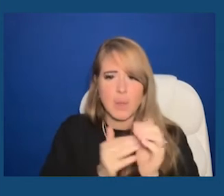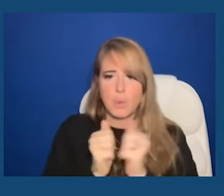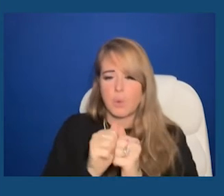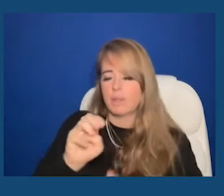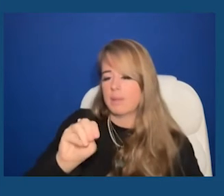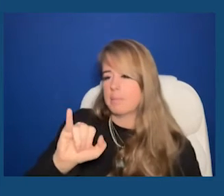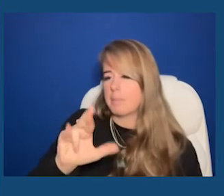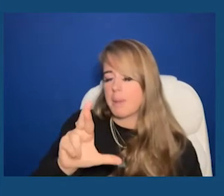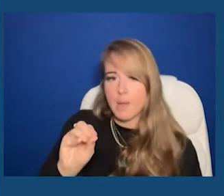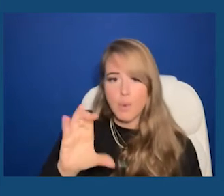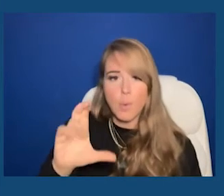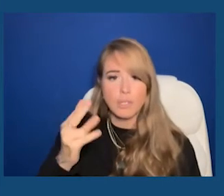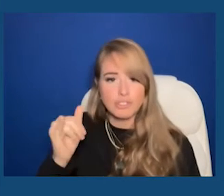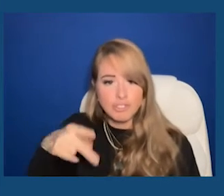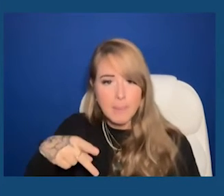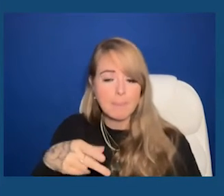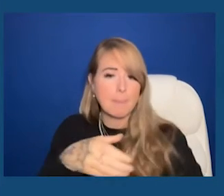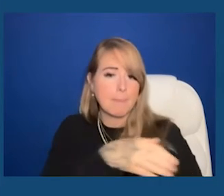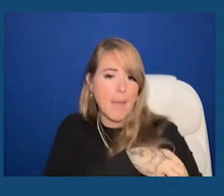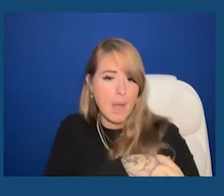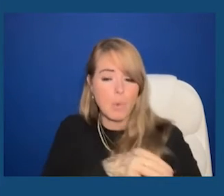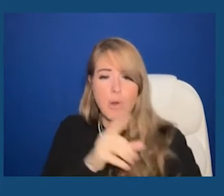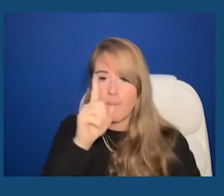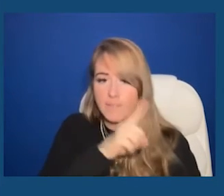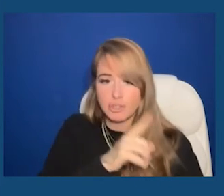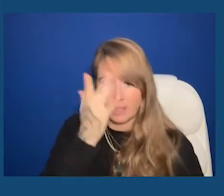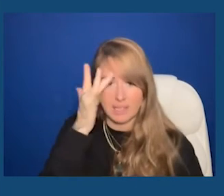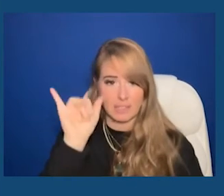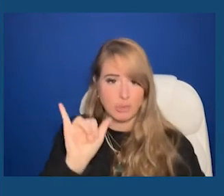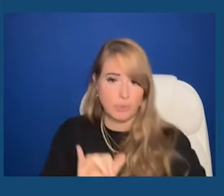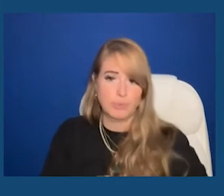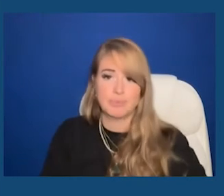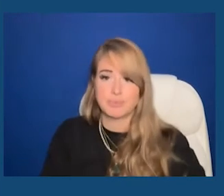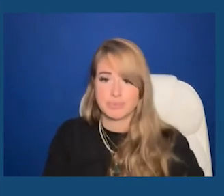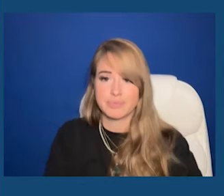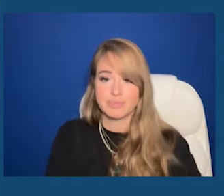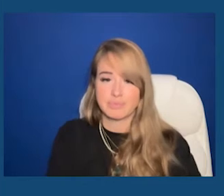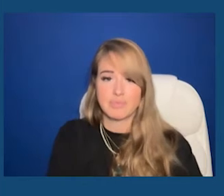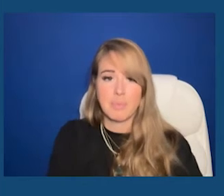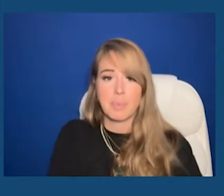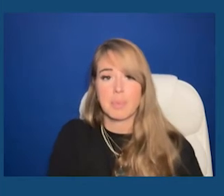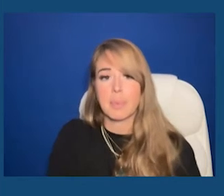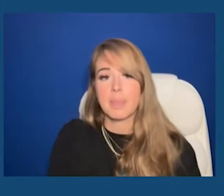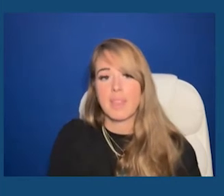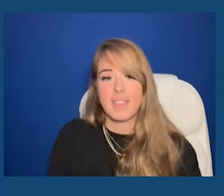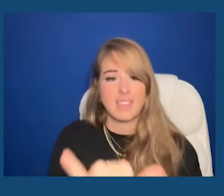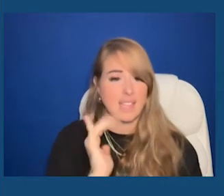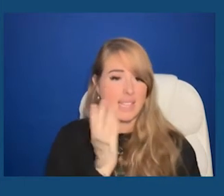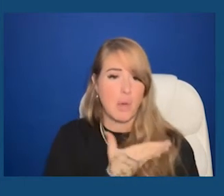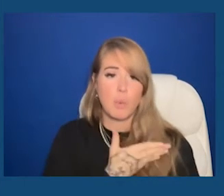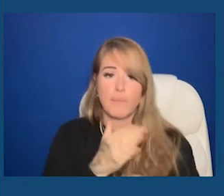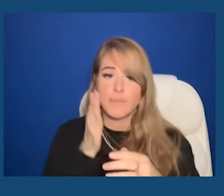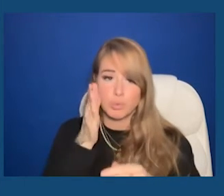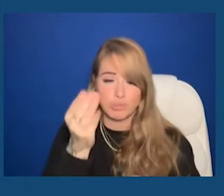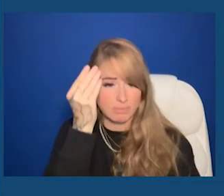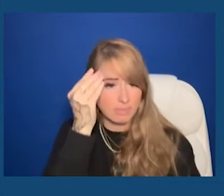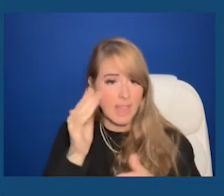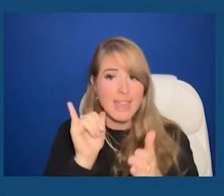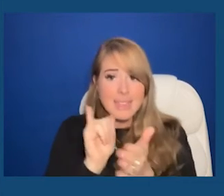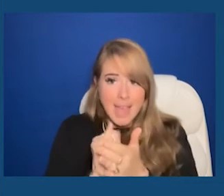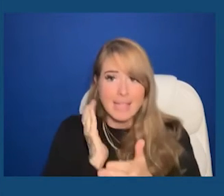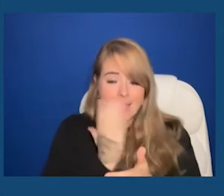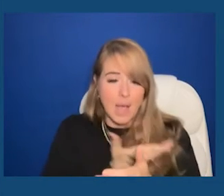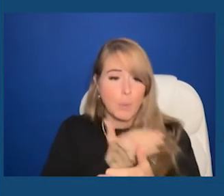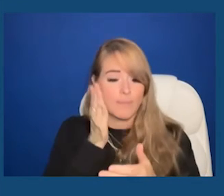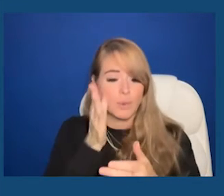the power of artificial intelligence. That is our future, my friends. That is the future.